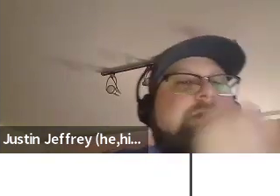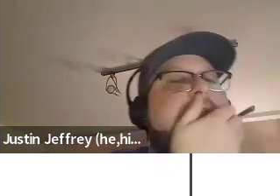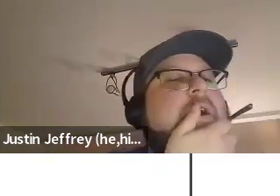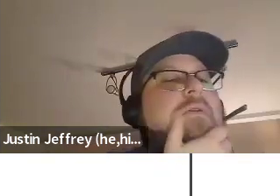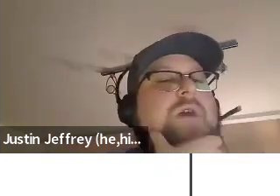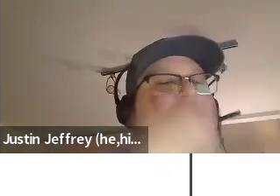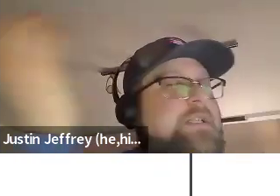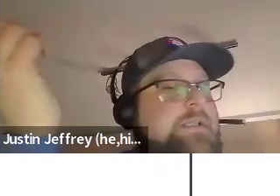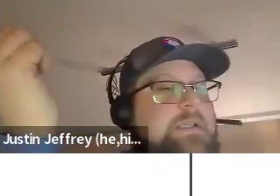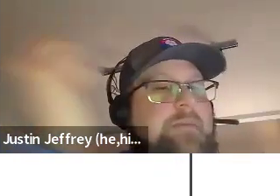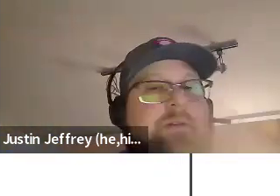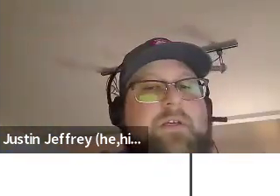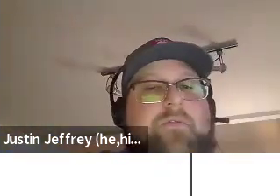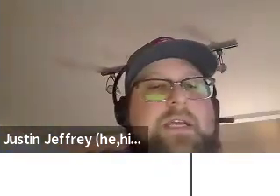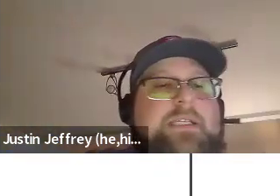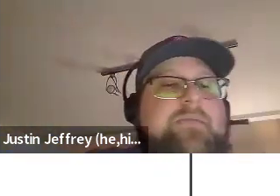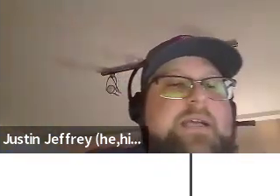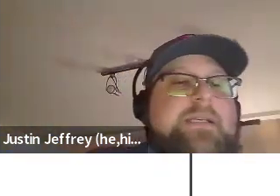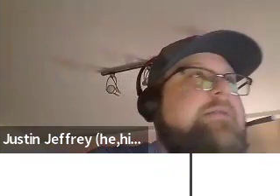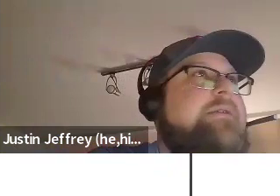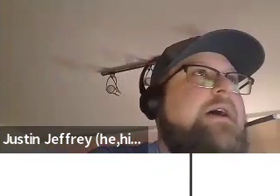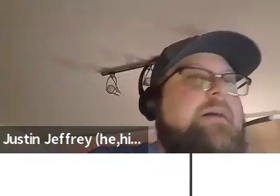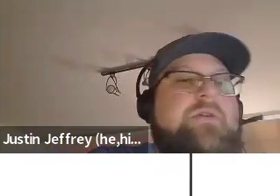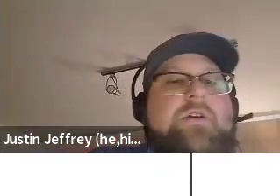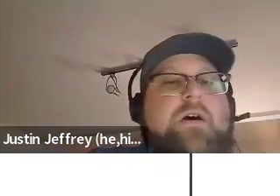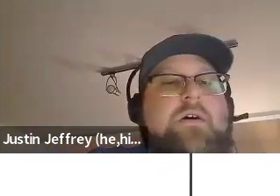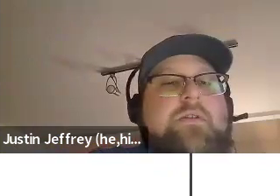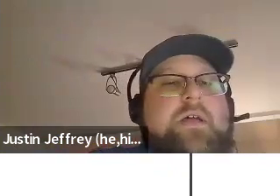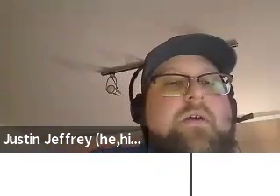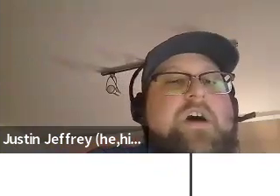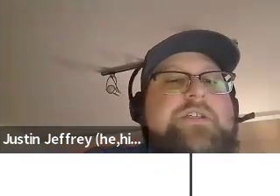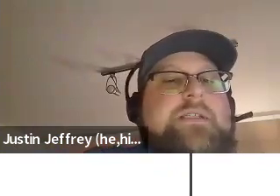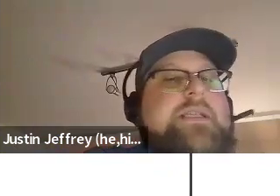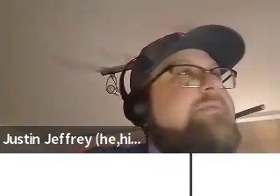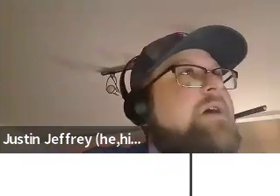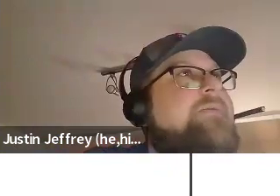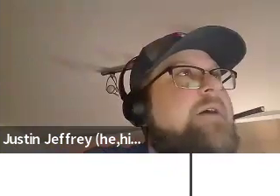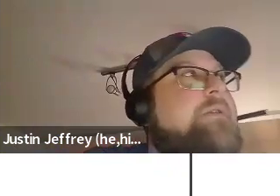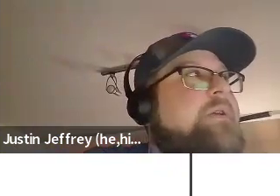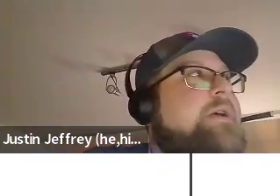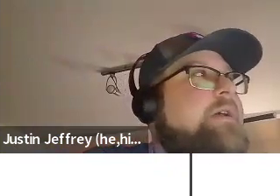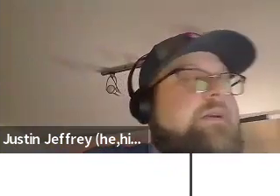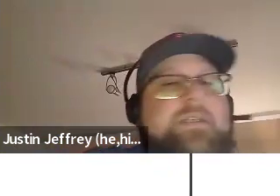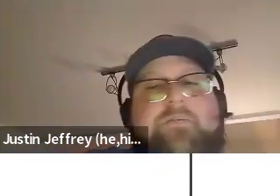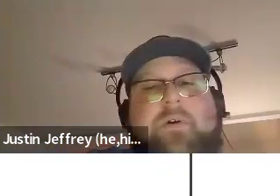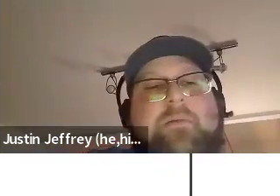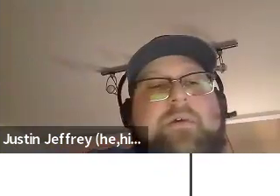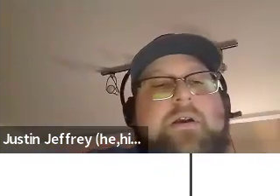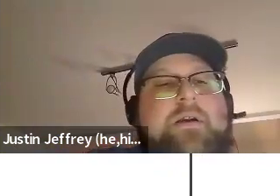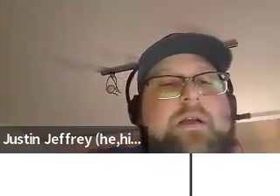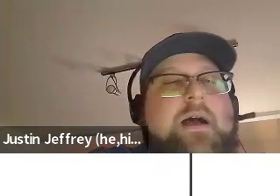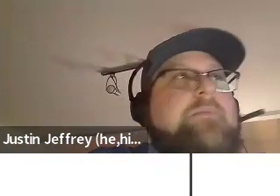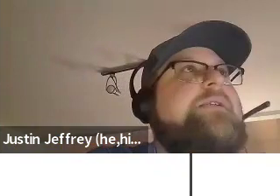All right. So questions about the COVID-19 vaccine, you can call the Washington State Department of Health. There is a